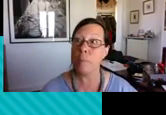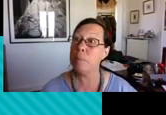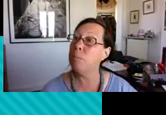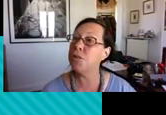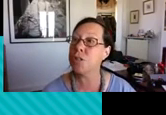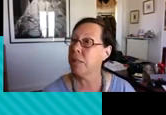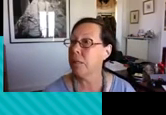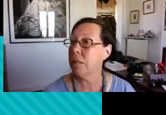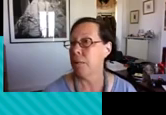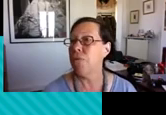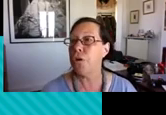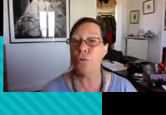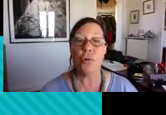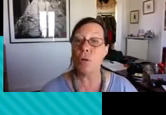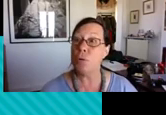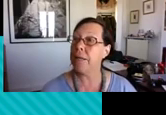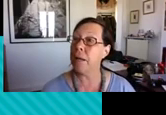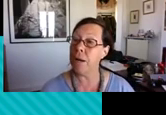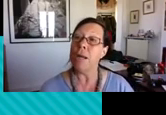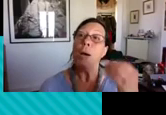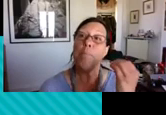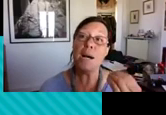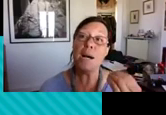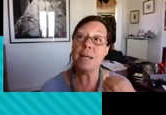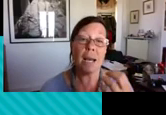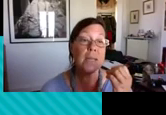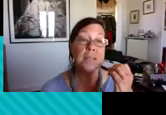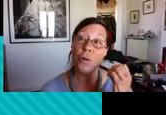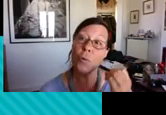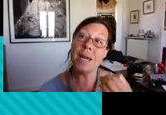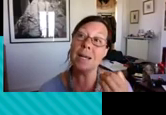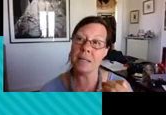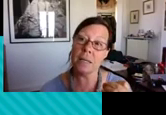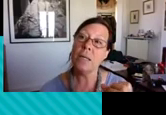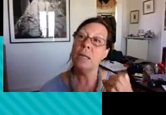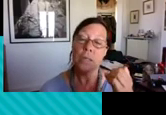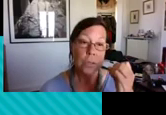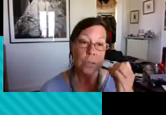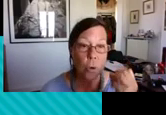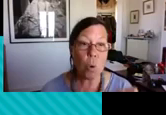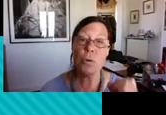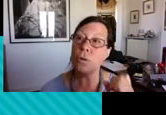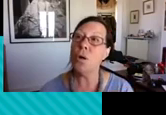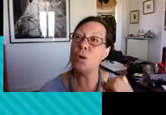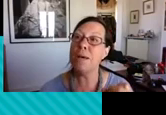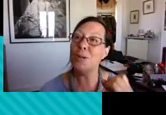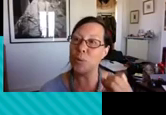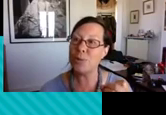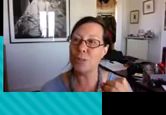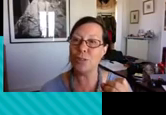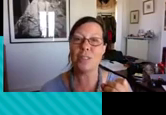already been published before you do your own digging around. But I think it's a great idea to quote your local